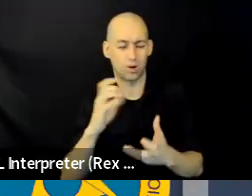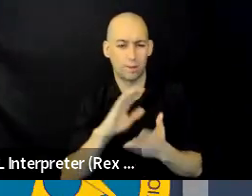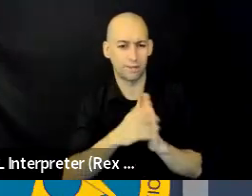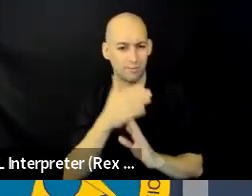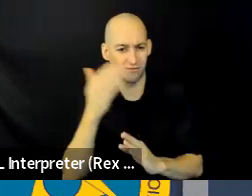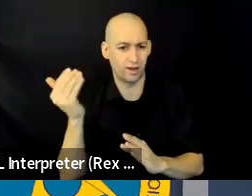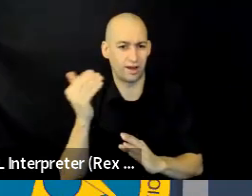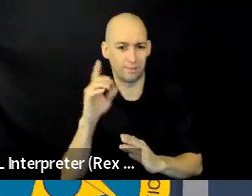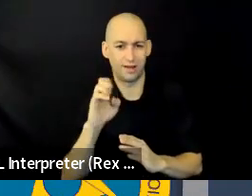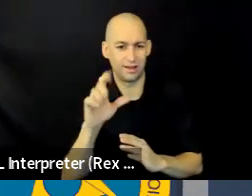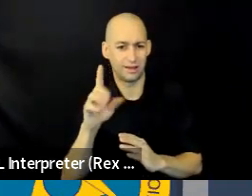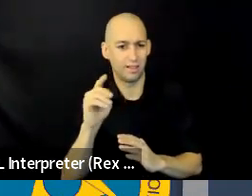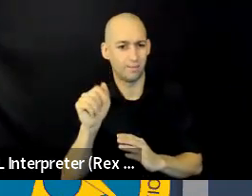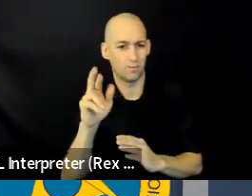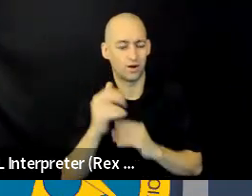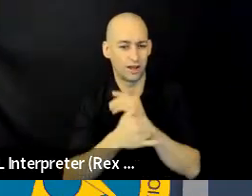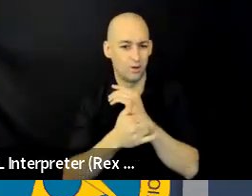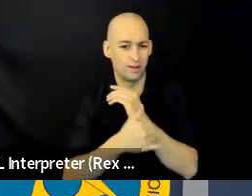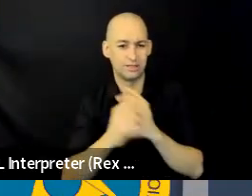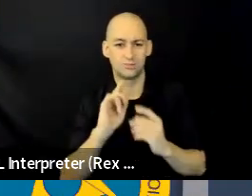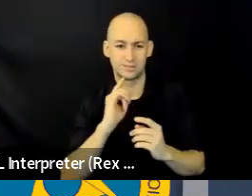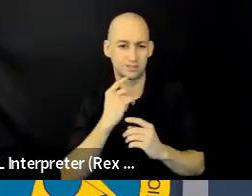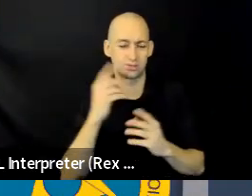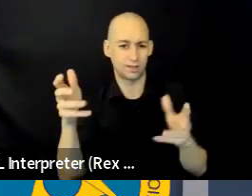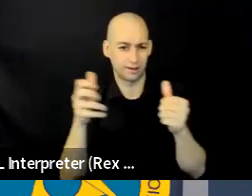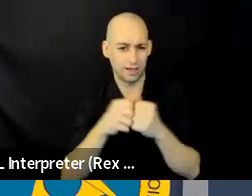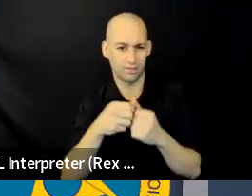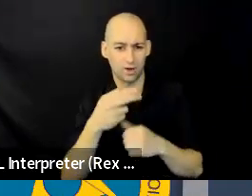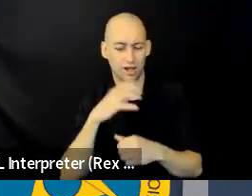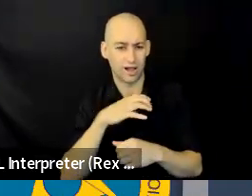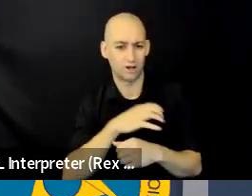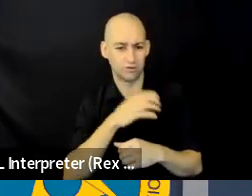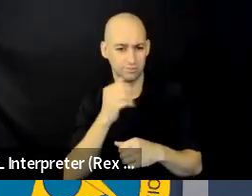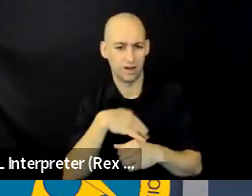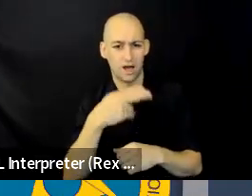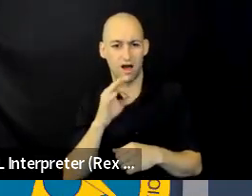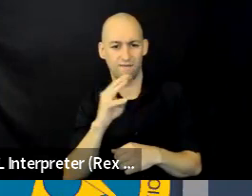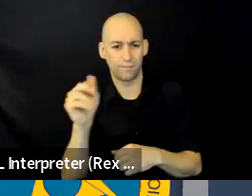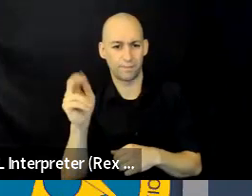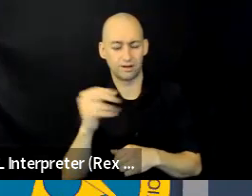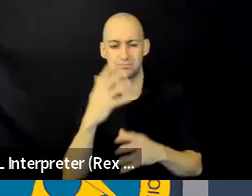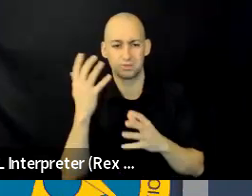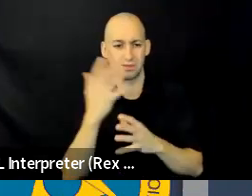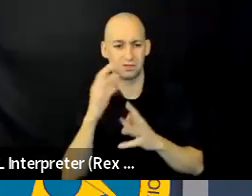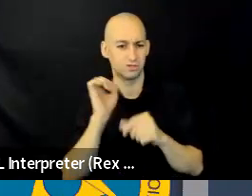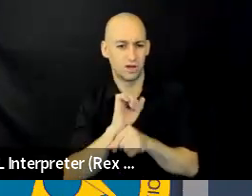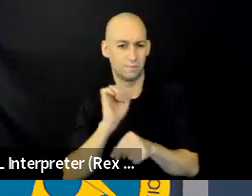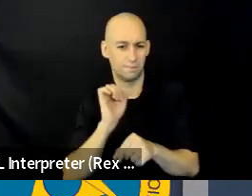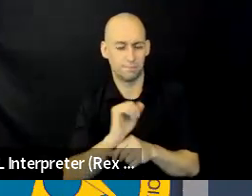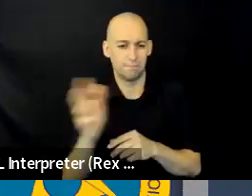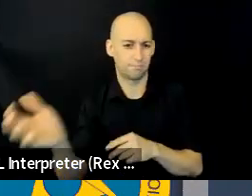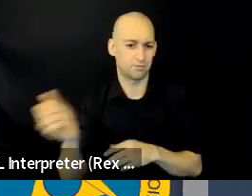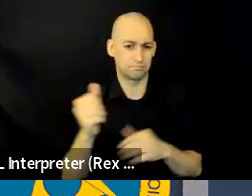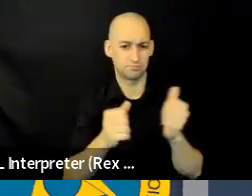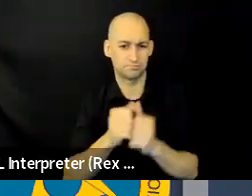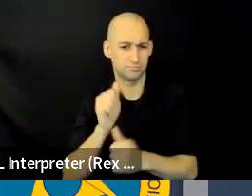County. So it's critical that we all come together, and Congressman Huffman has really done quite a spectacular job pulling in all